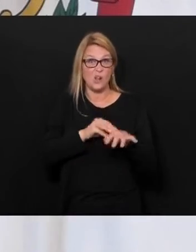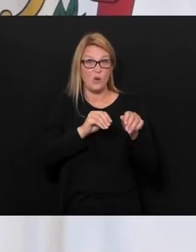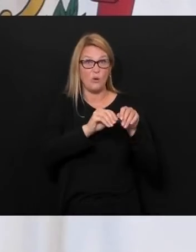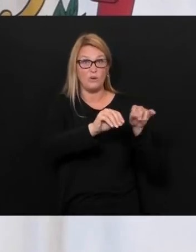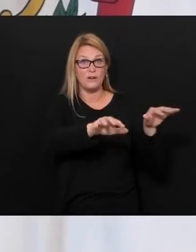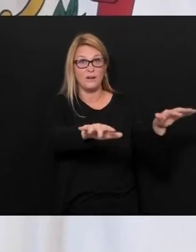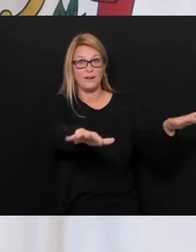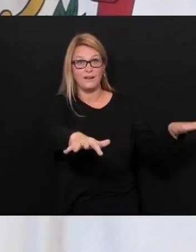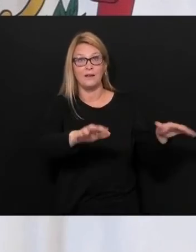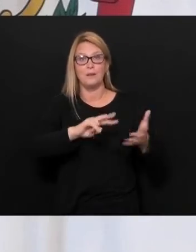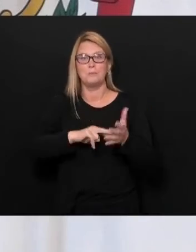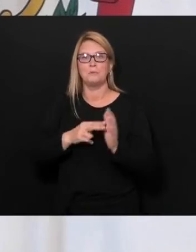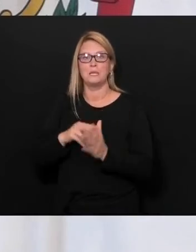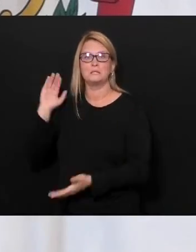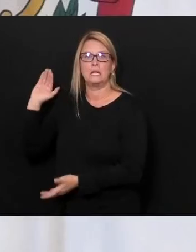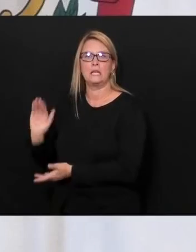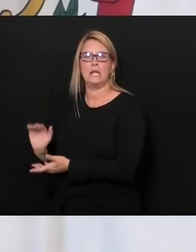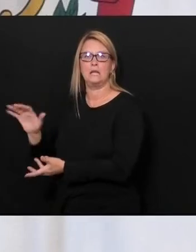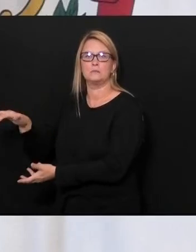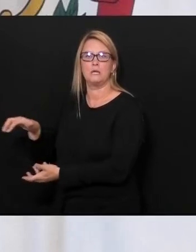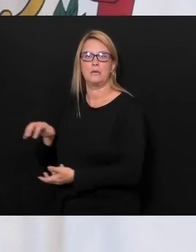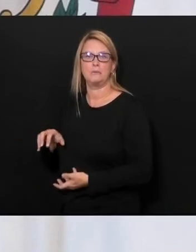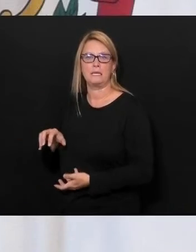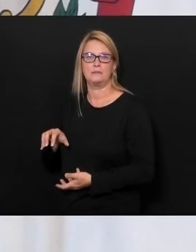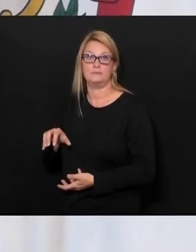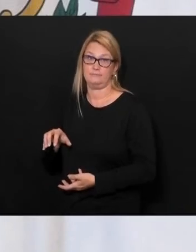the less we'll get.